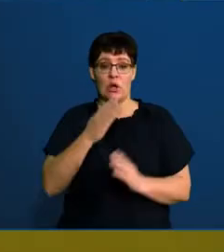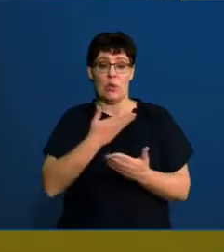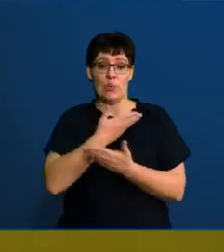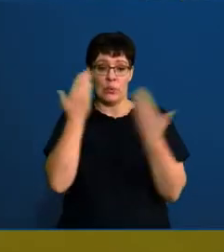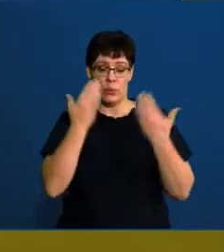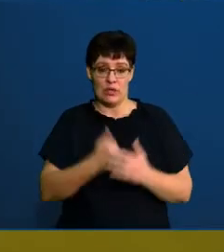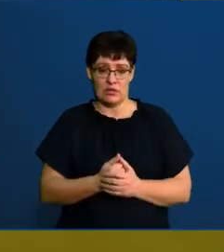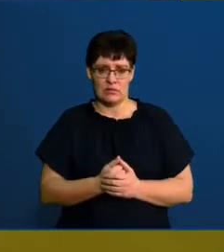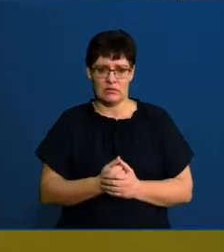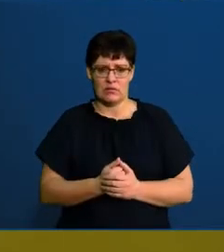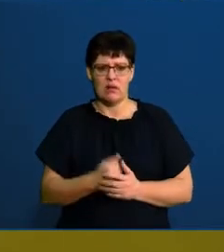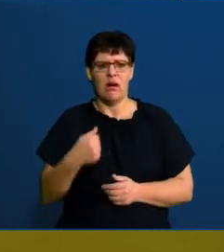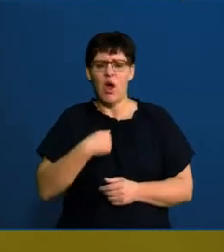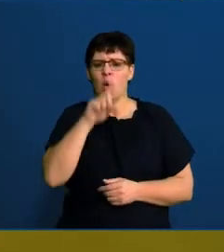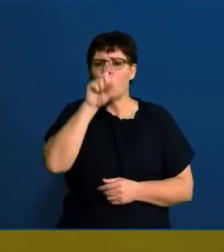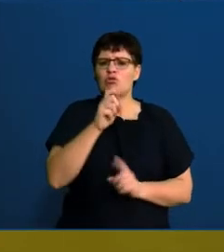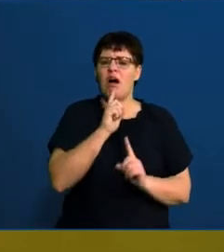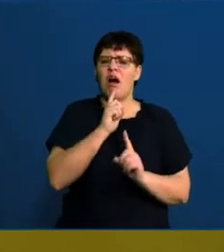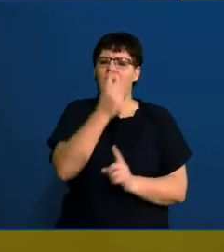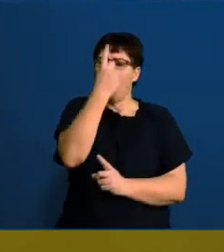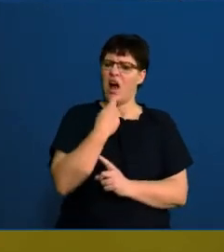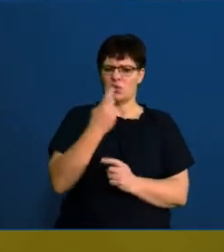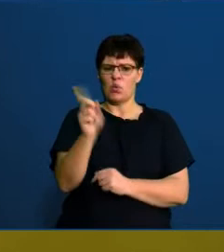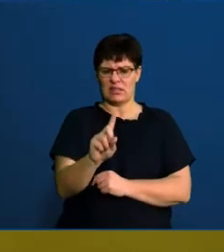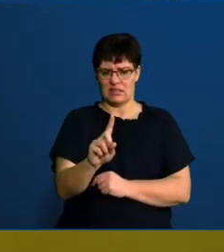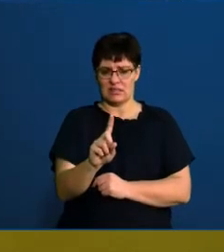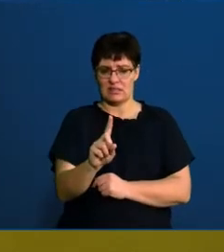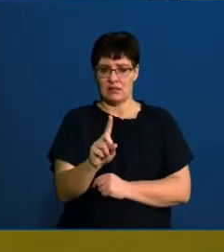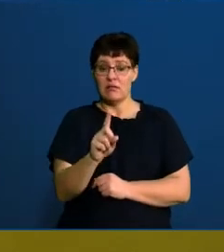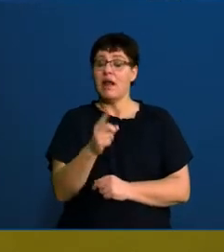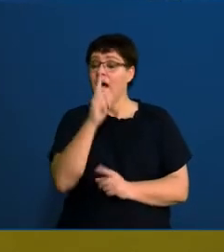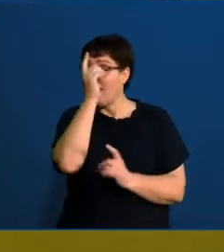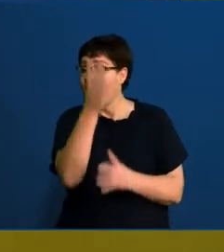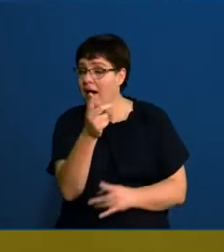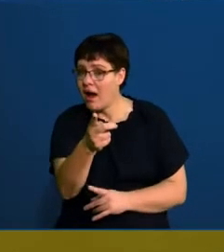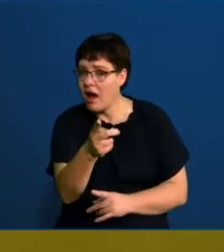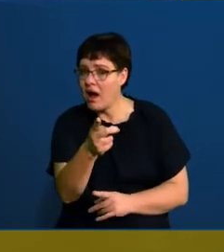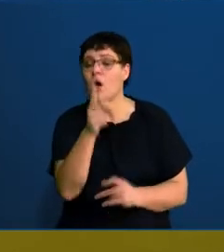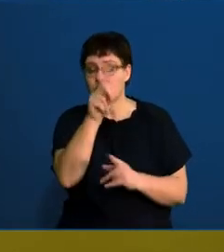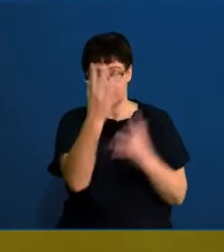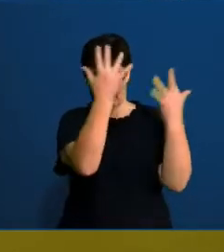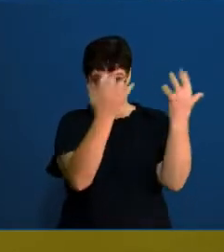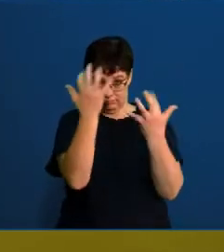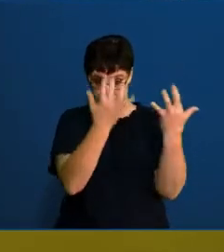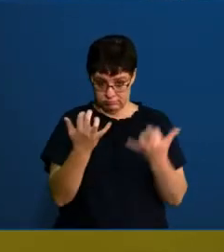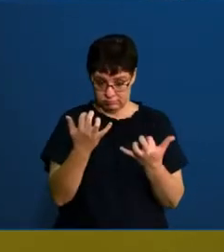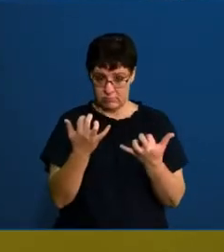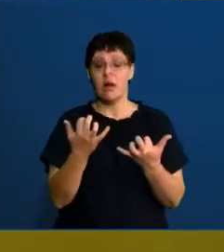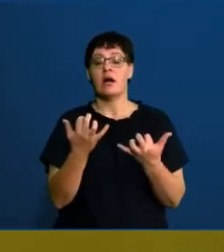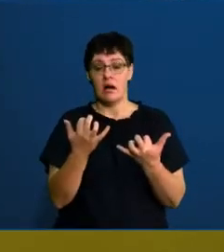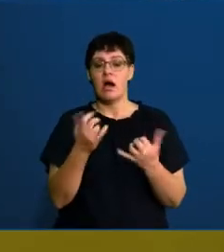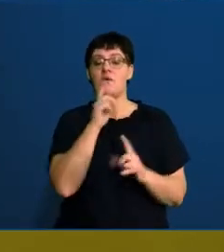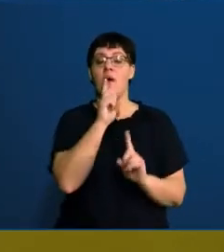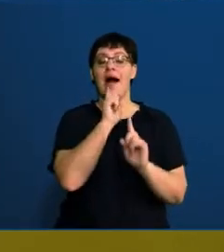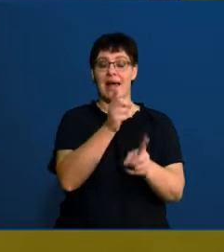is, what did the question actually ask me? And this is another good tip for you. Do your calculations, calculate your